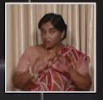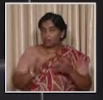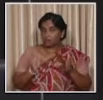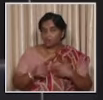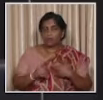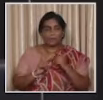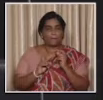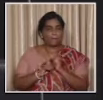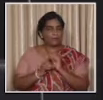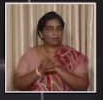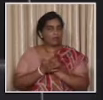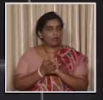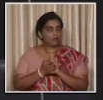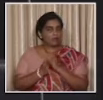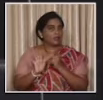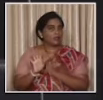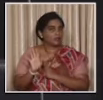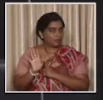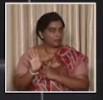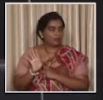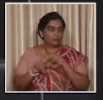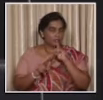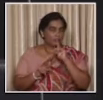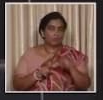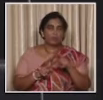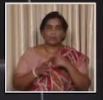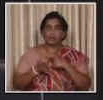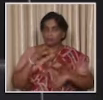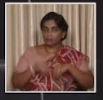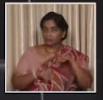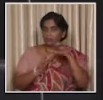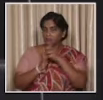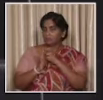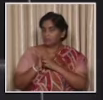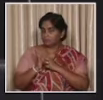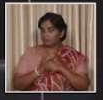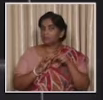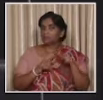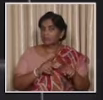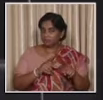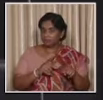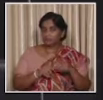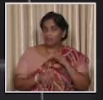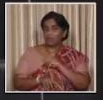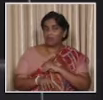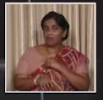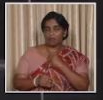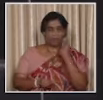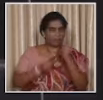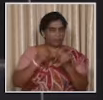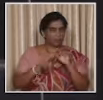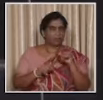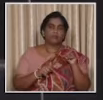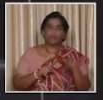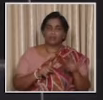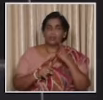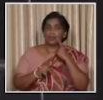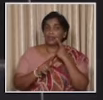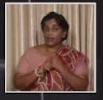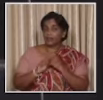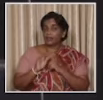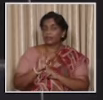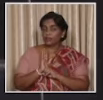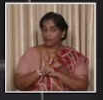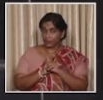Yatinura electorate, many such electorates in the Kandy northern area. Almost, I think, 400,000 connections could be